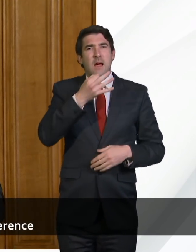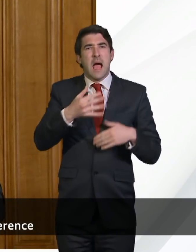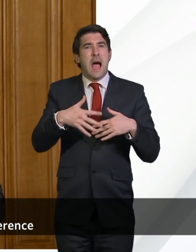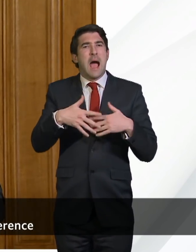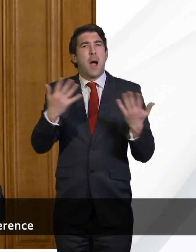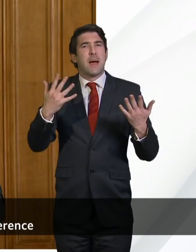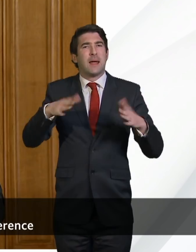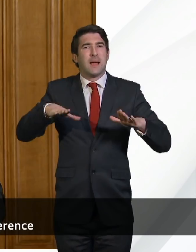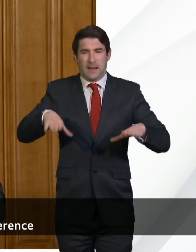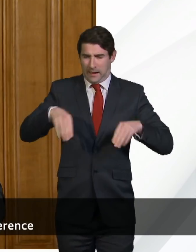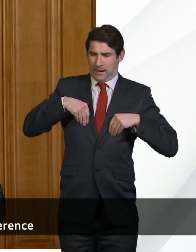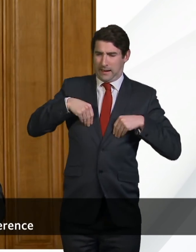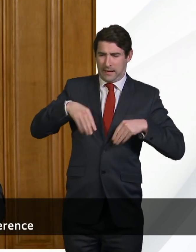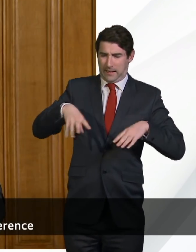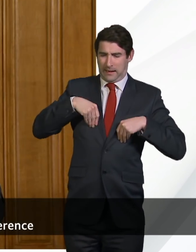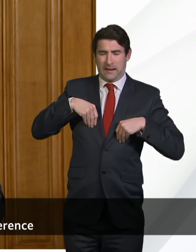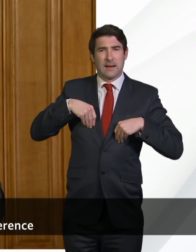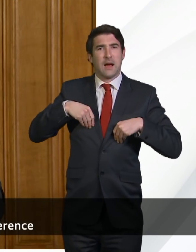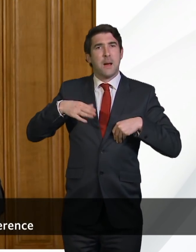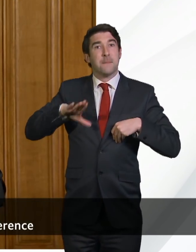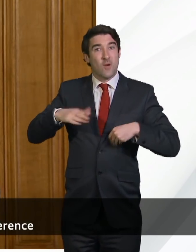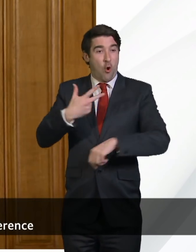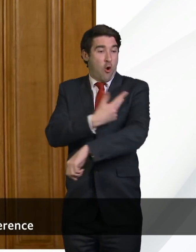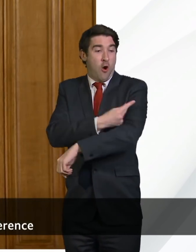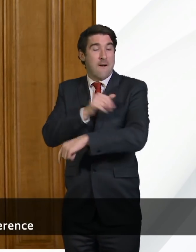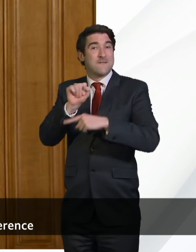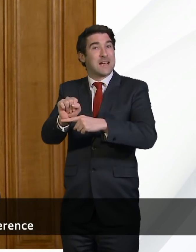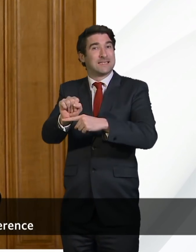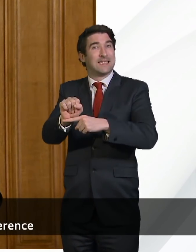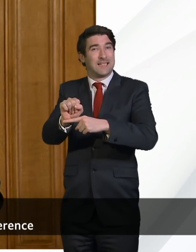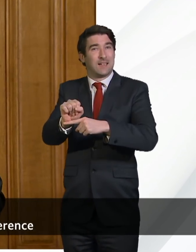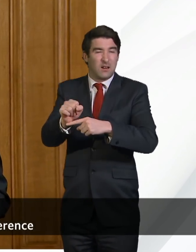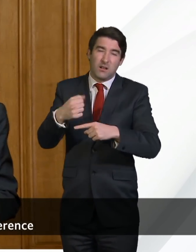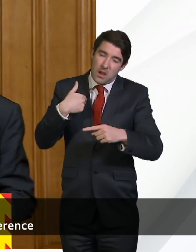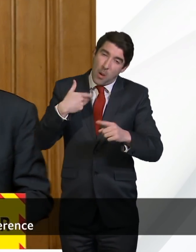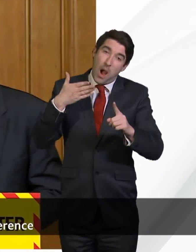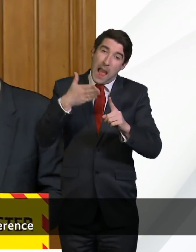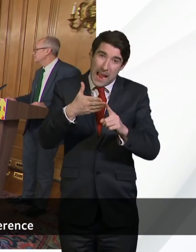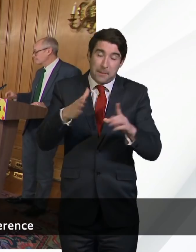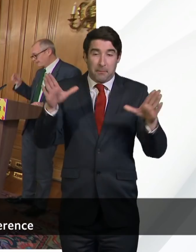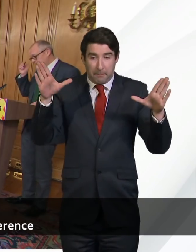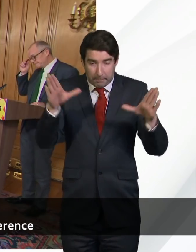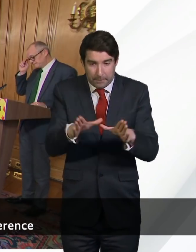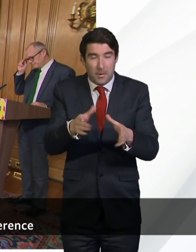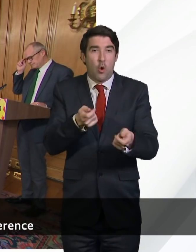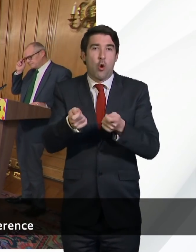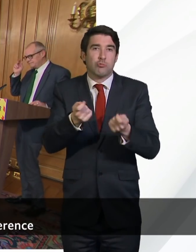got in place are clearly to suppress the number, and the idea is to try and keep that number as low as possible. Did you want to come back on any of that,